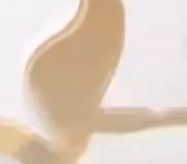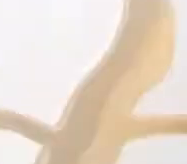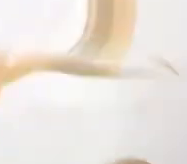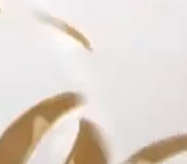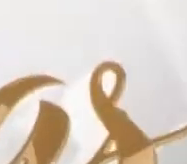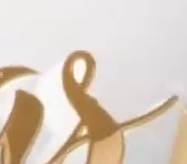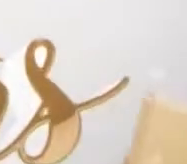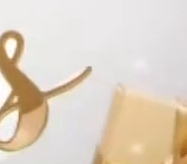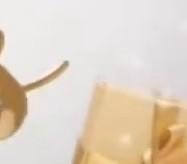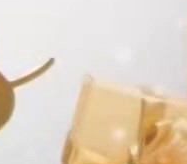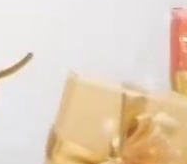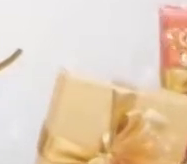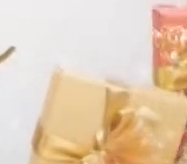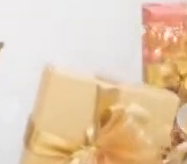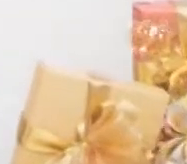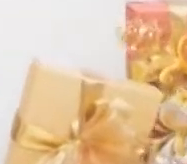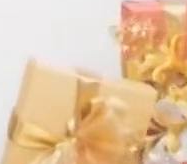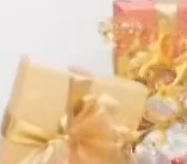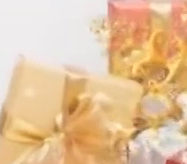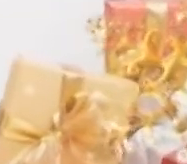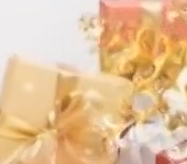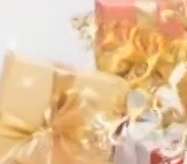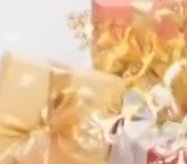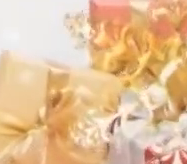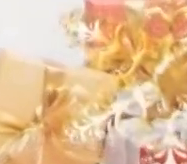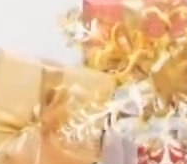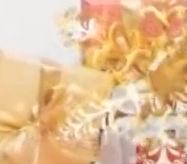Merry Christmas from KBC Channel 1.